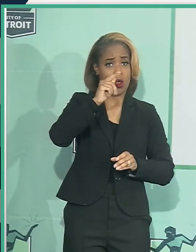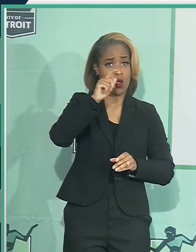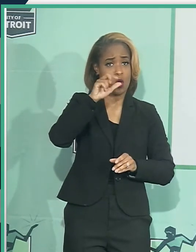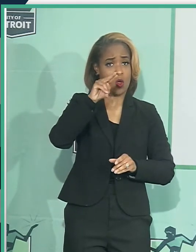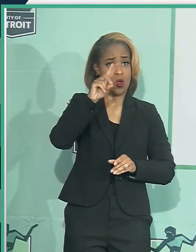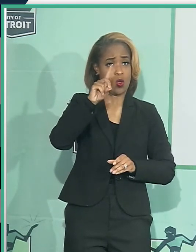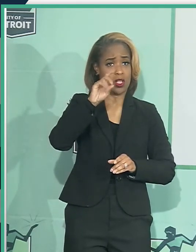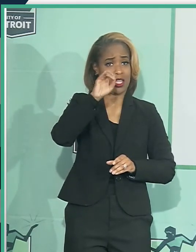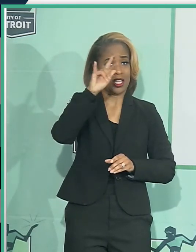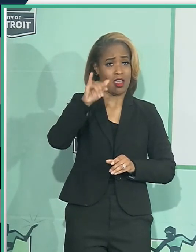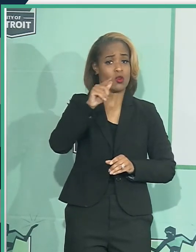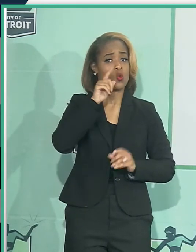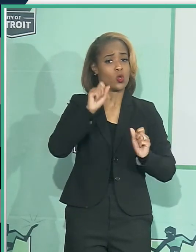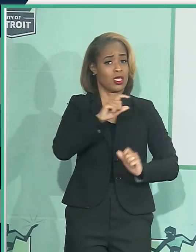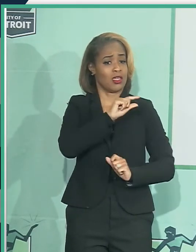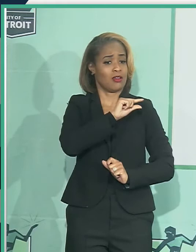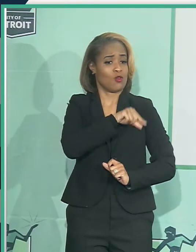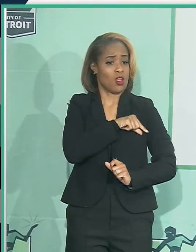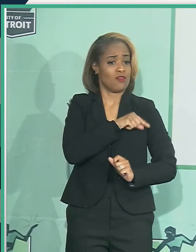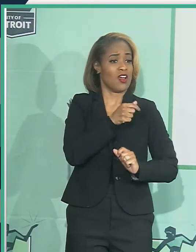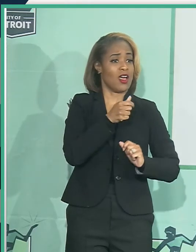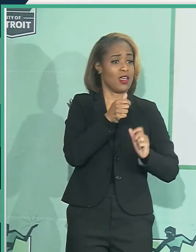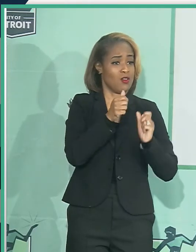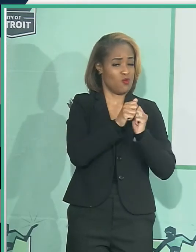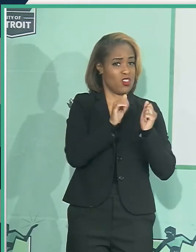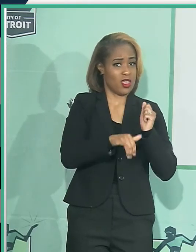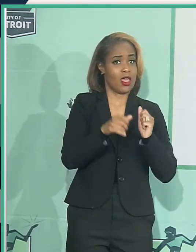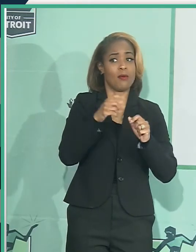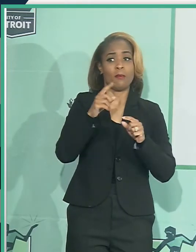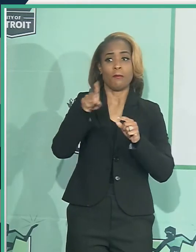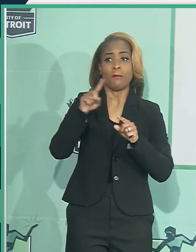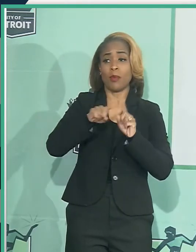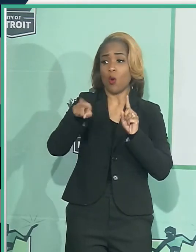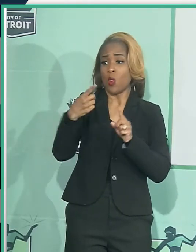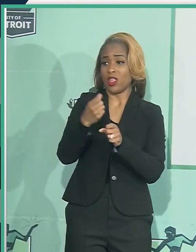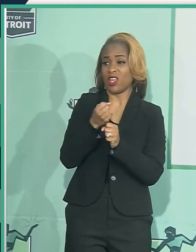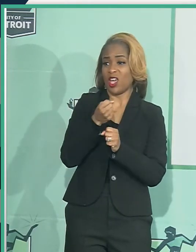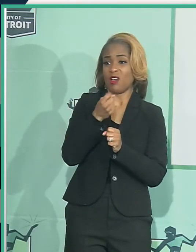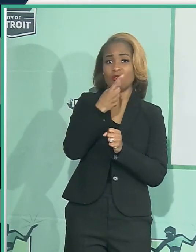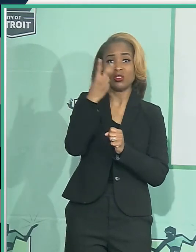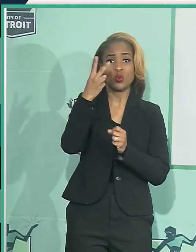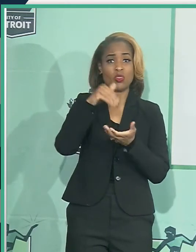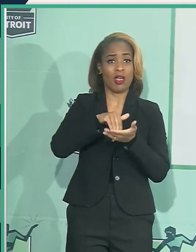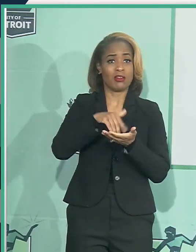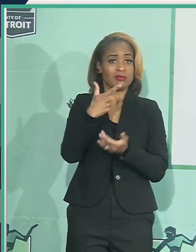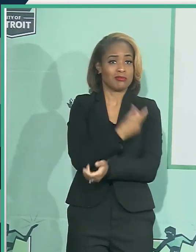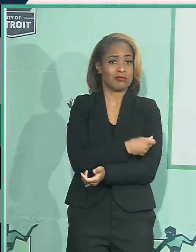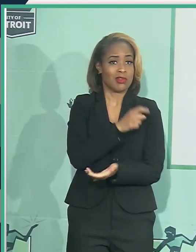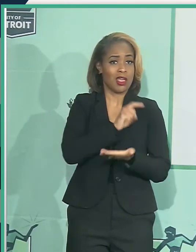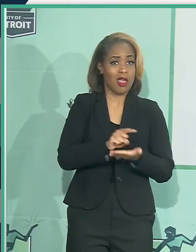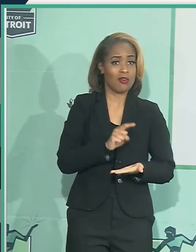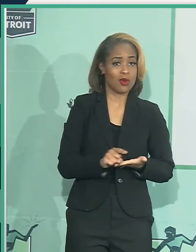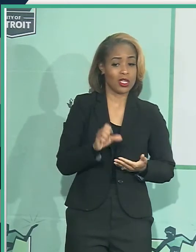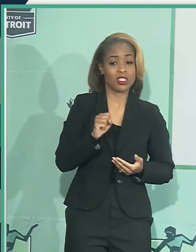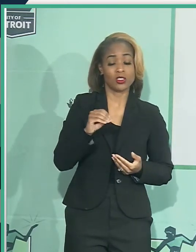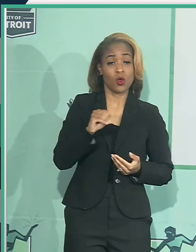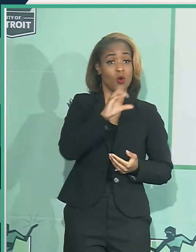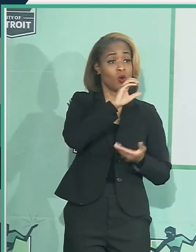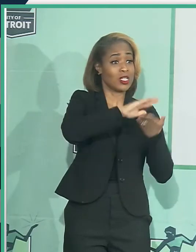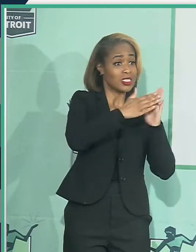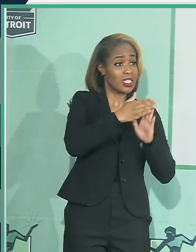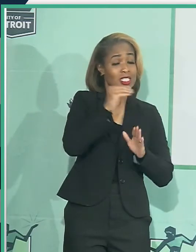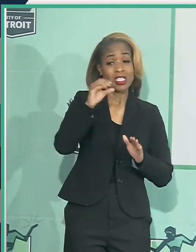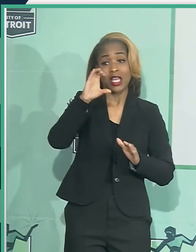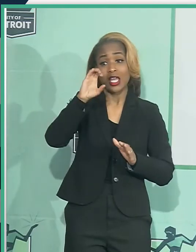under these orders, and he's getting a couple of thousand vaccines a week. And so the counties and the city to some